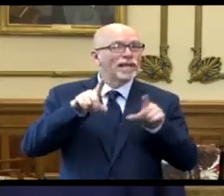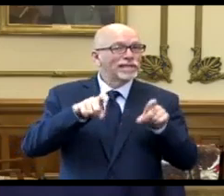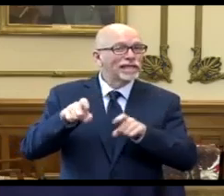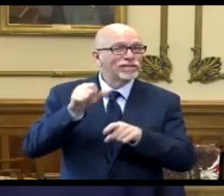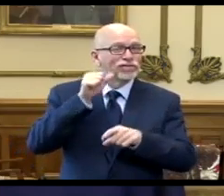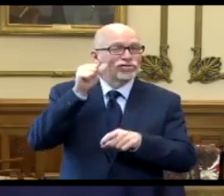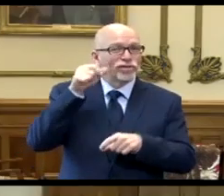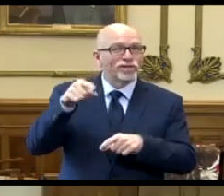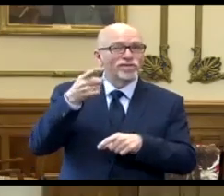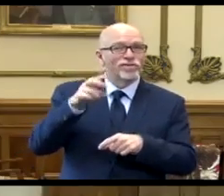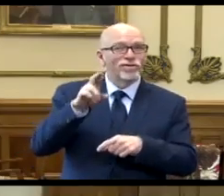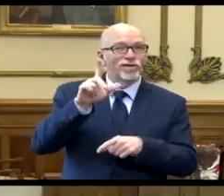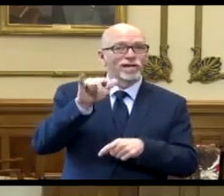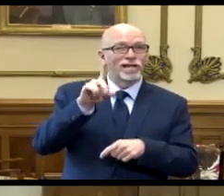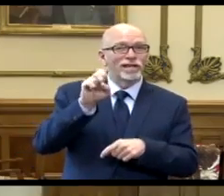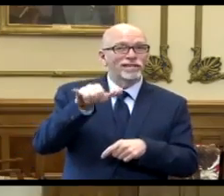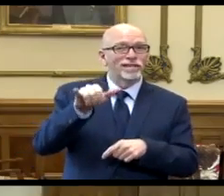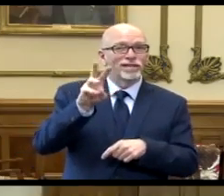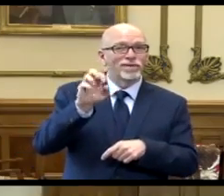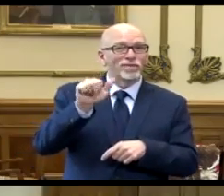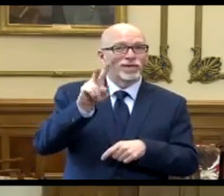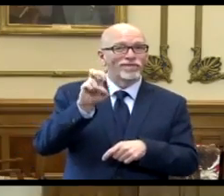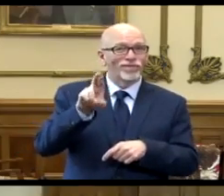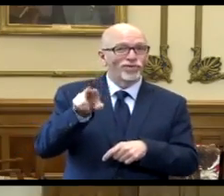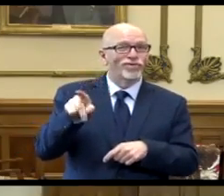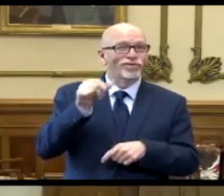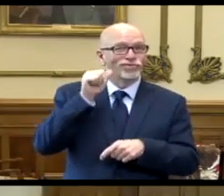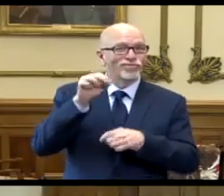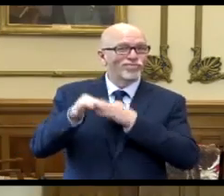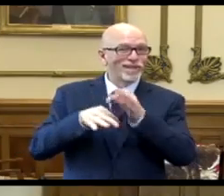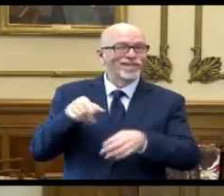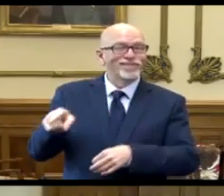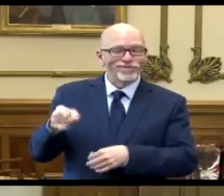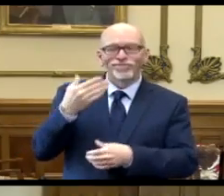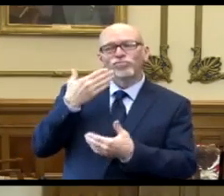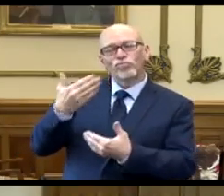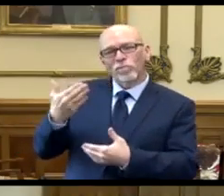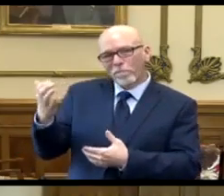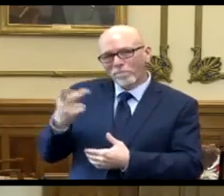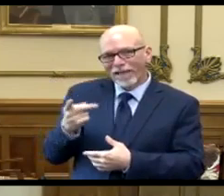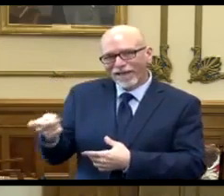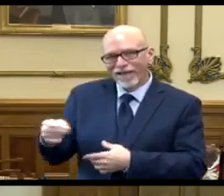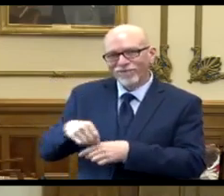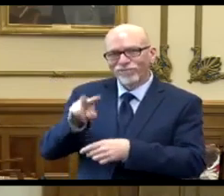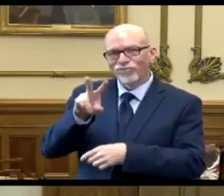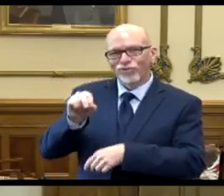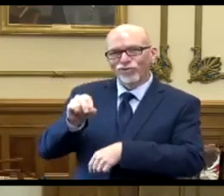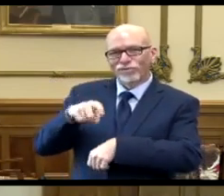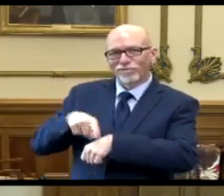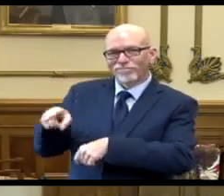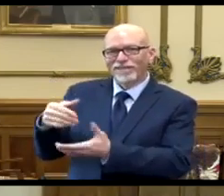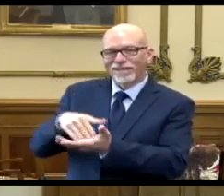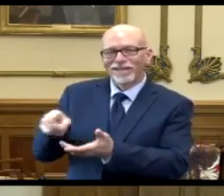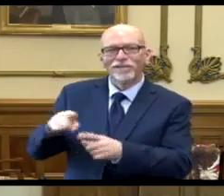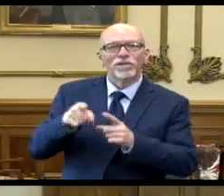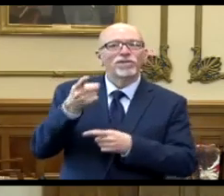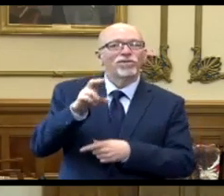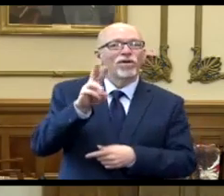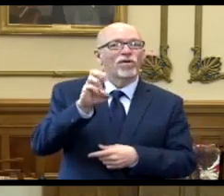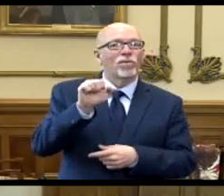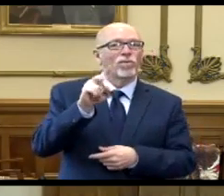yesterday, Dr. Lindsey Weaver, in your place. It's good to have you back in the 2:30 saddle again, but Dr.